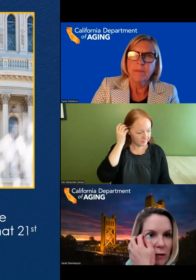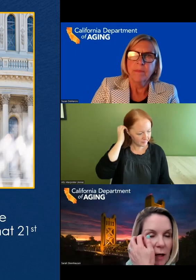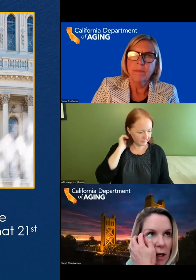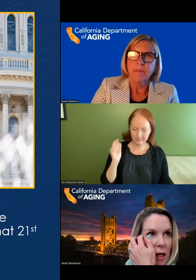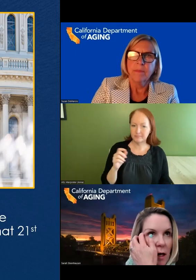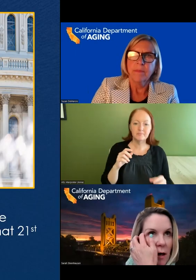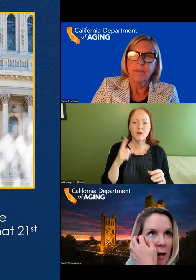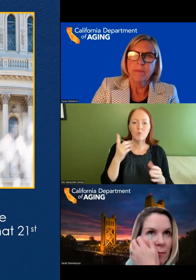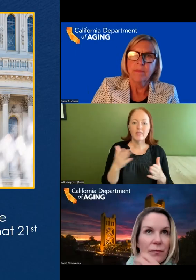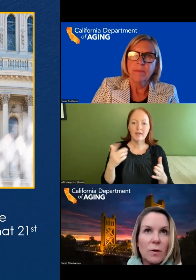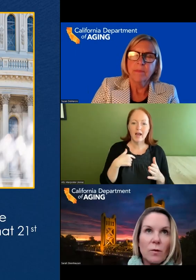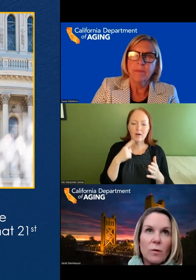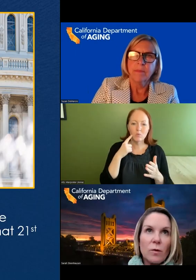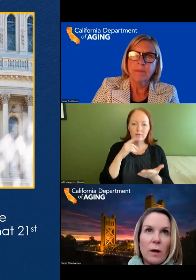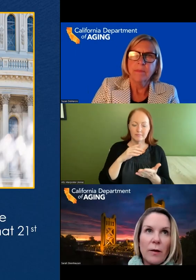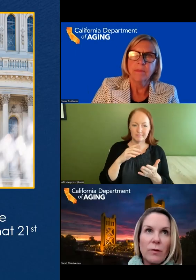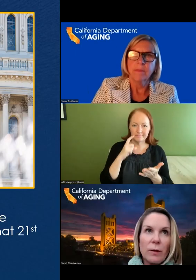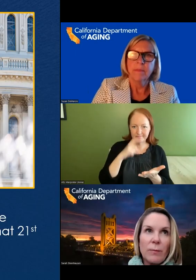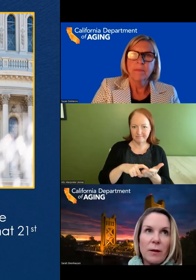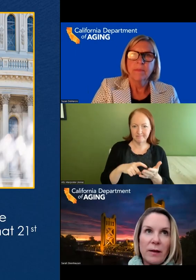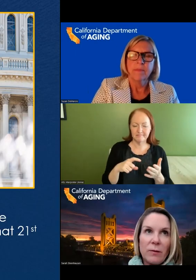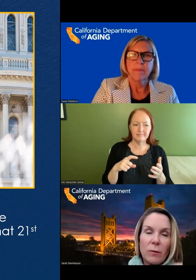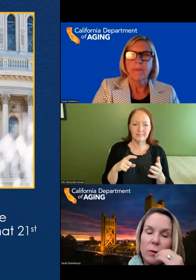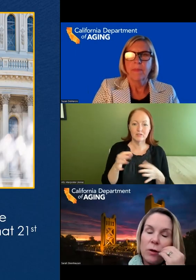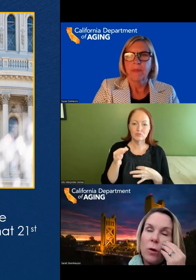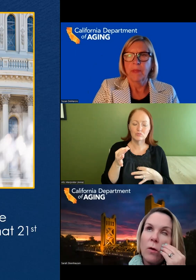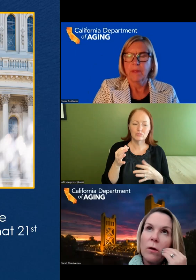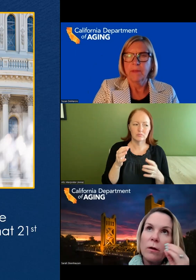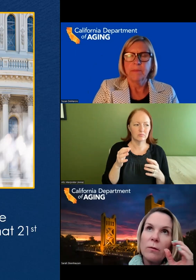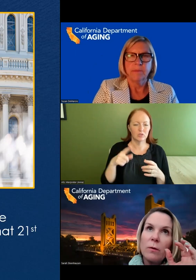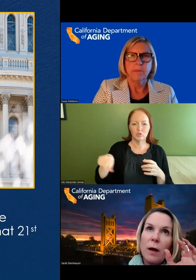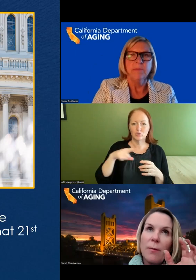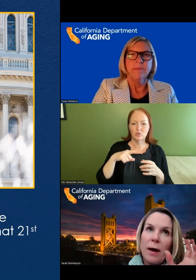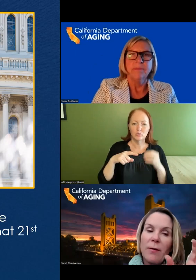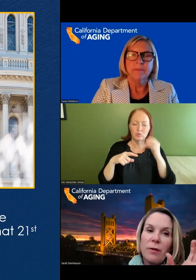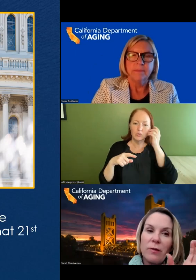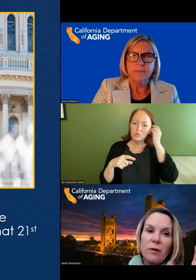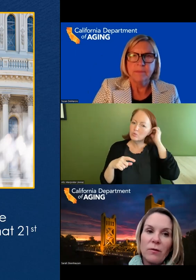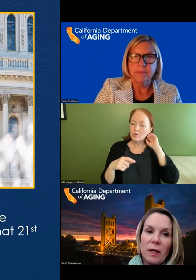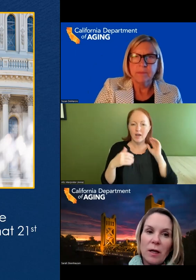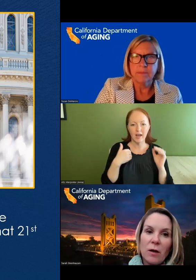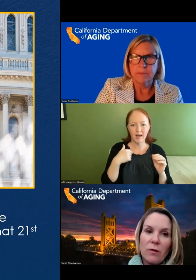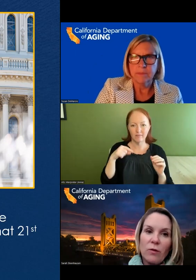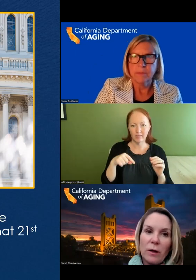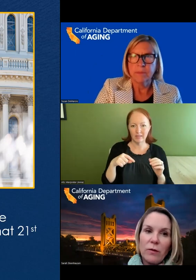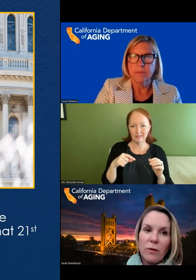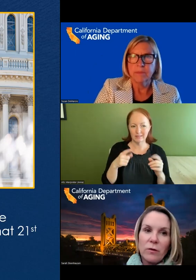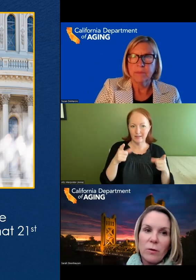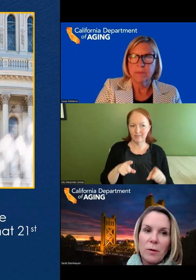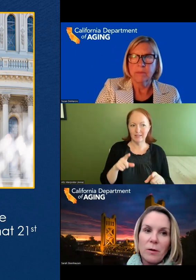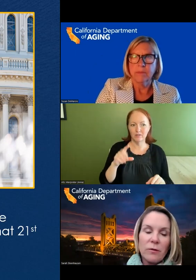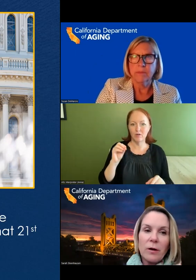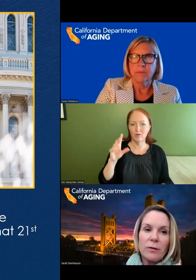note is that as a replacement, you all will have this convening on the 20th